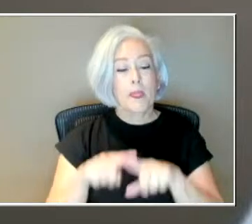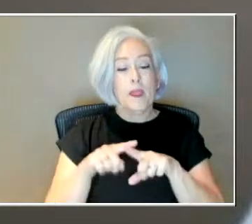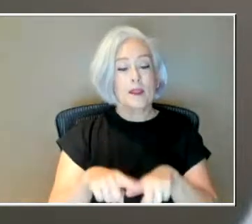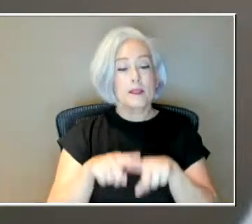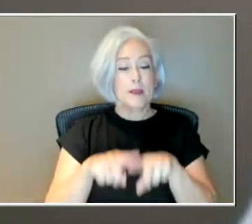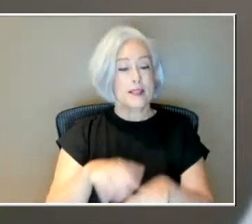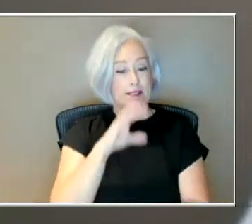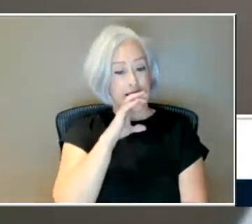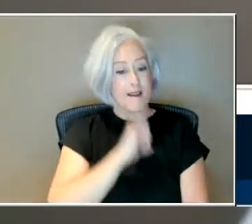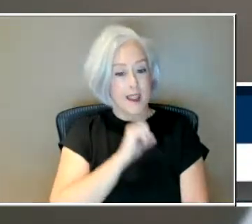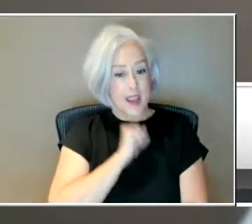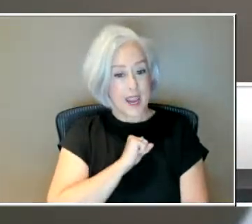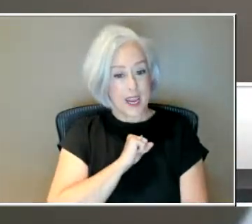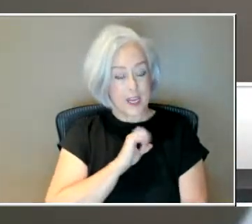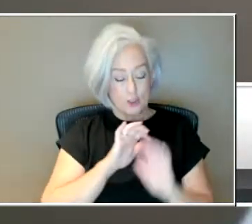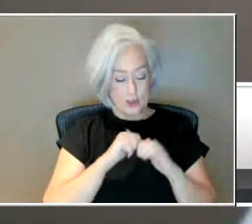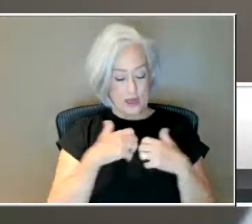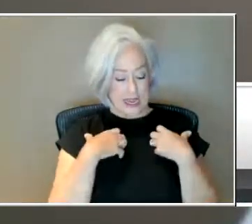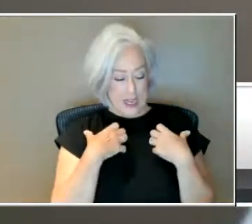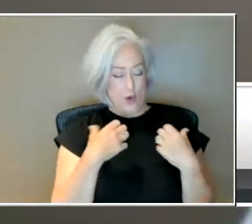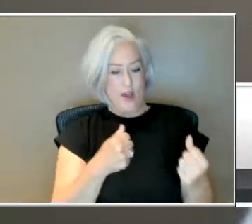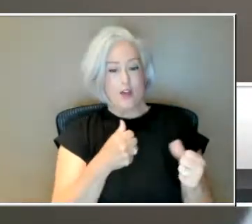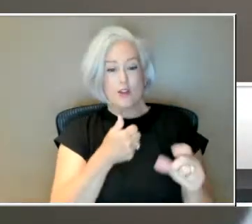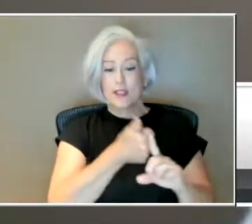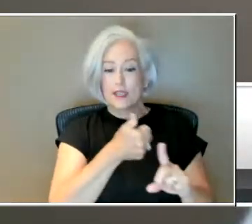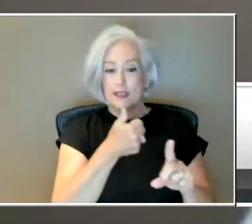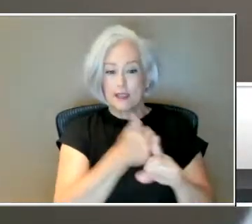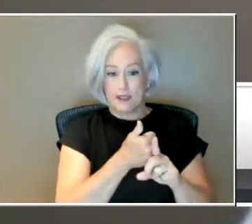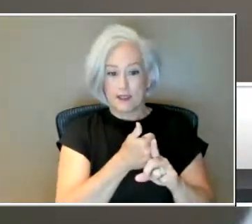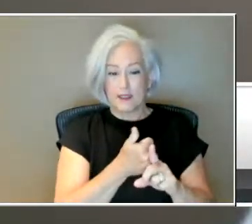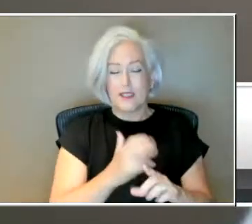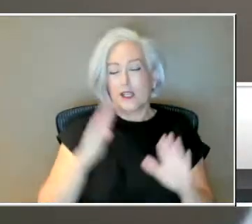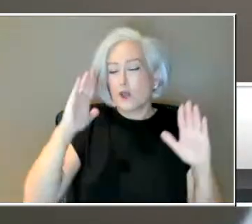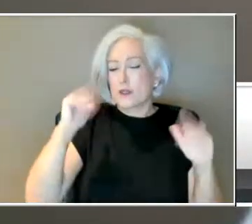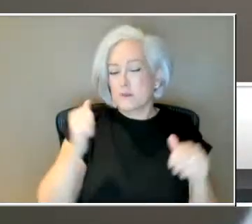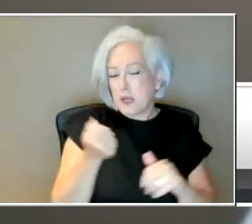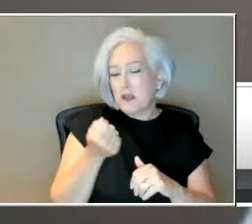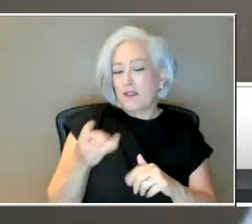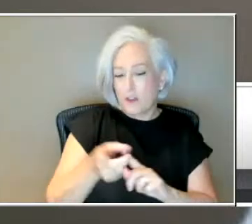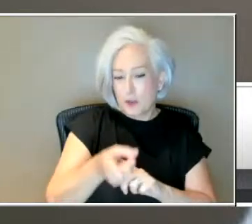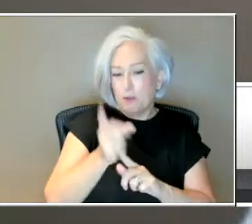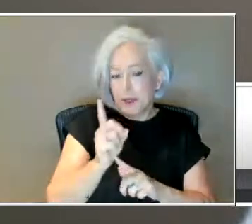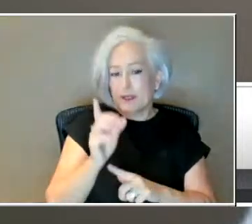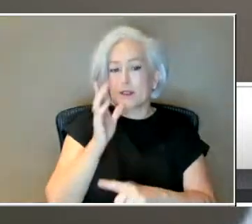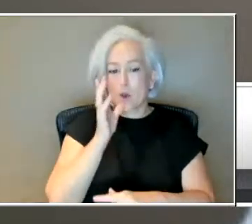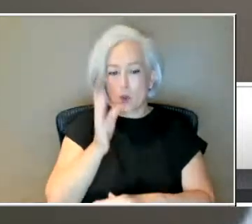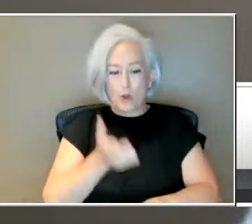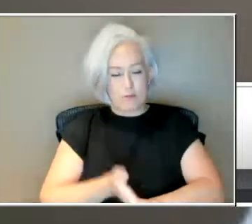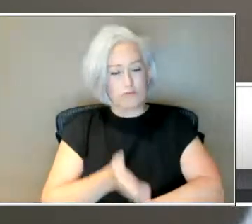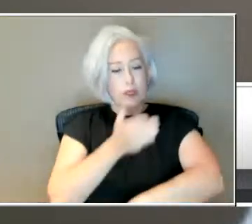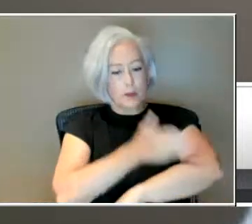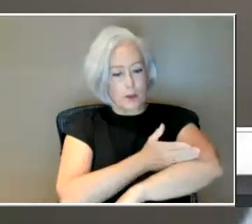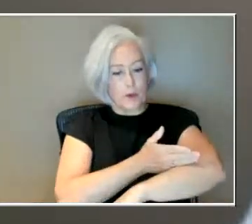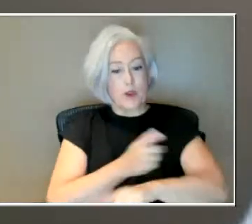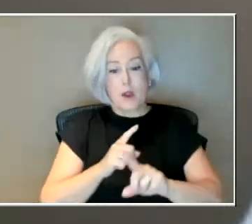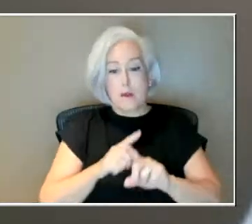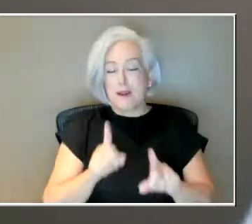healthy they may be. You could expect that within a few minutes you should start to feel better, but really